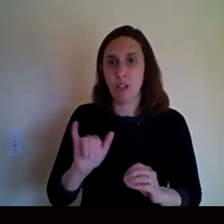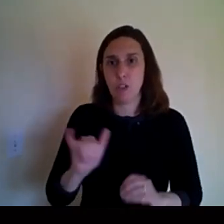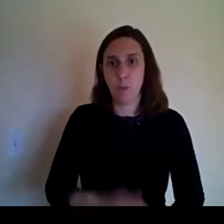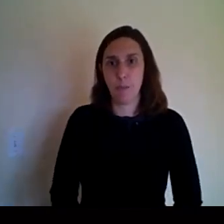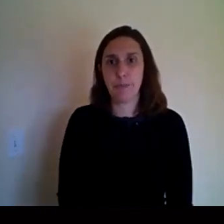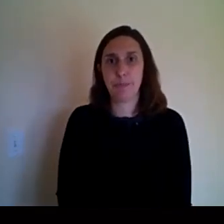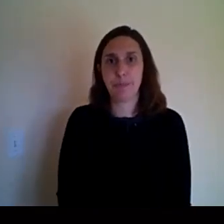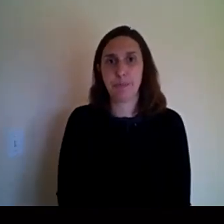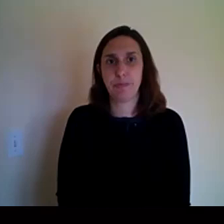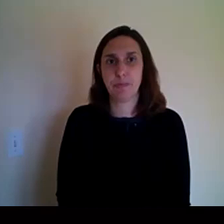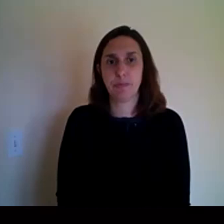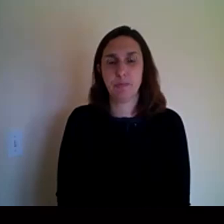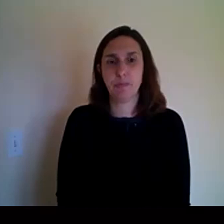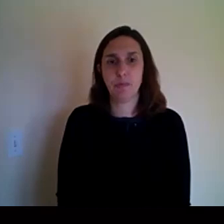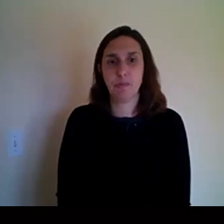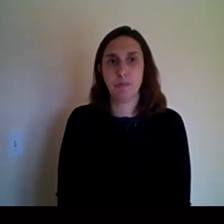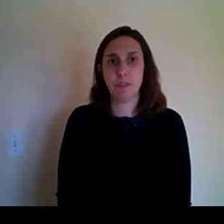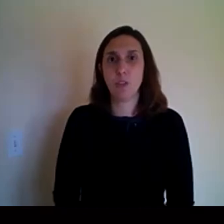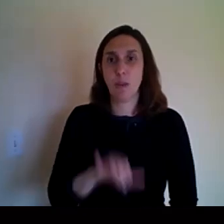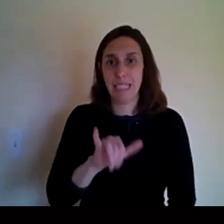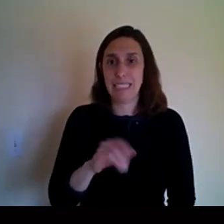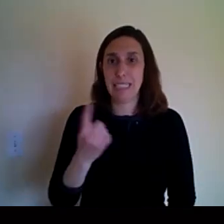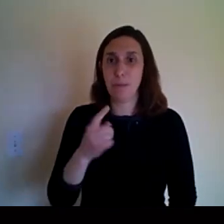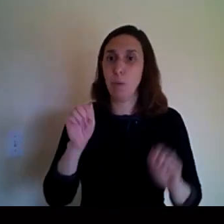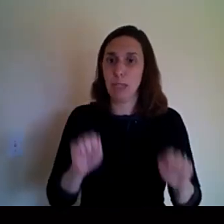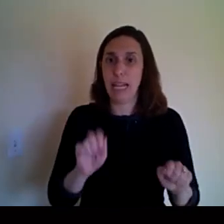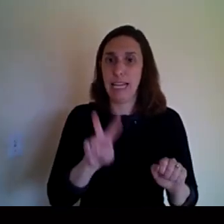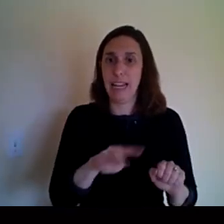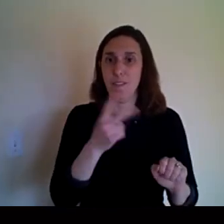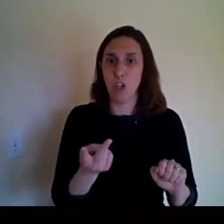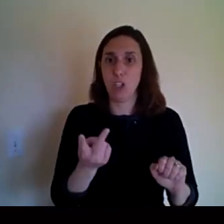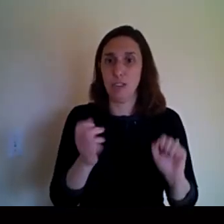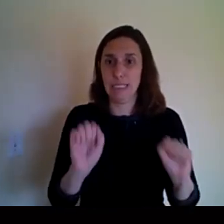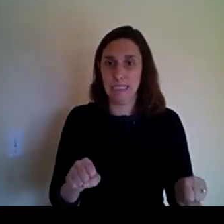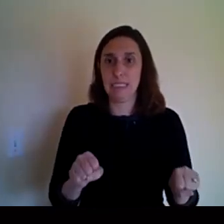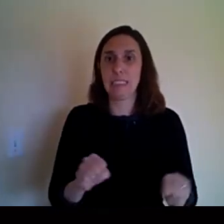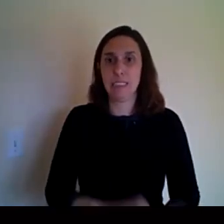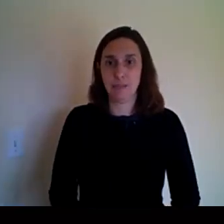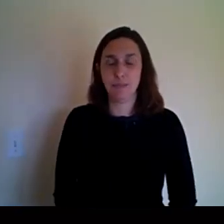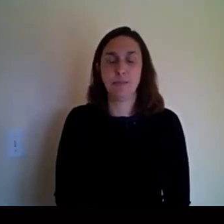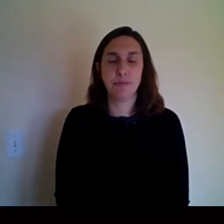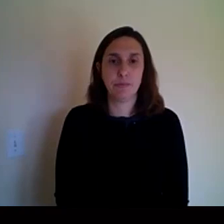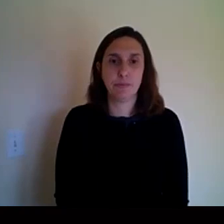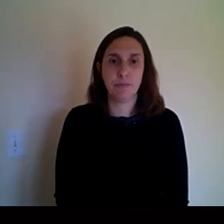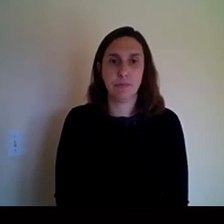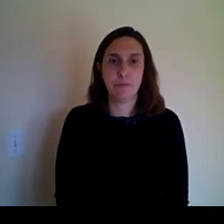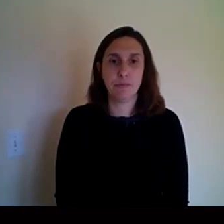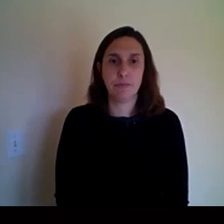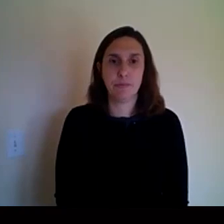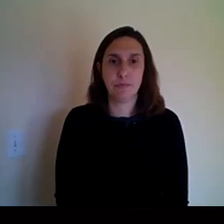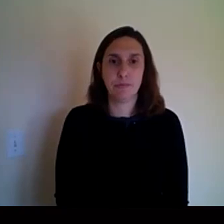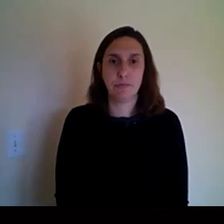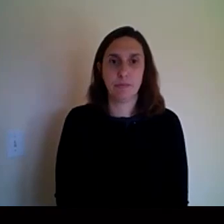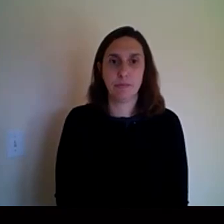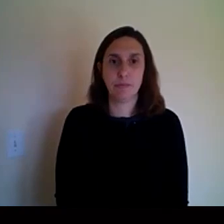So this is something we can invert. I'm still peeking to make sure it hasn't flipped back over to the graph. Sorry about that, guys.